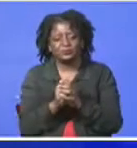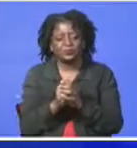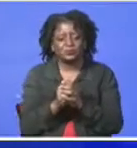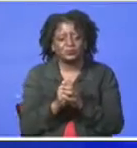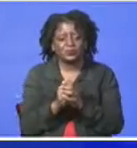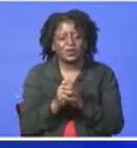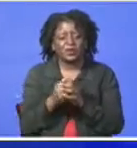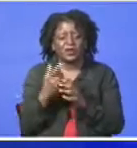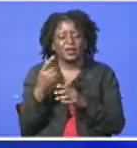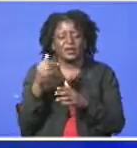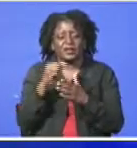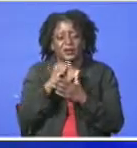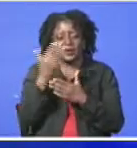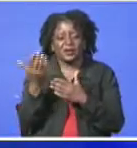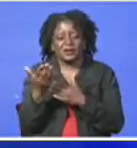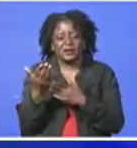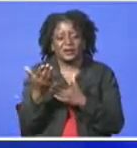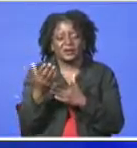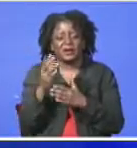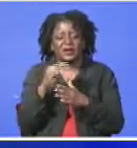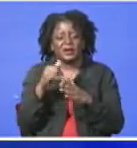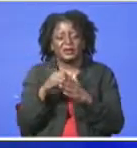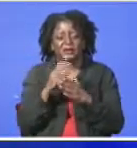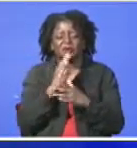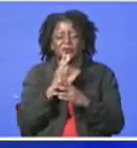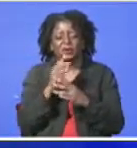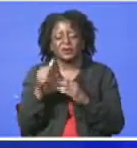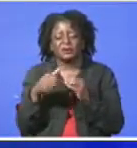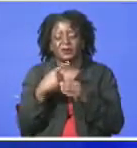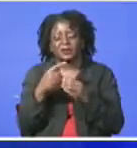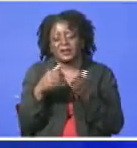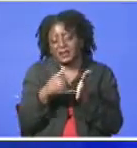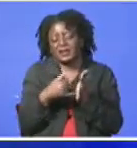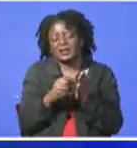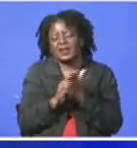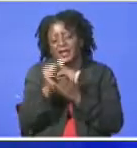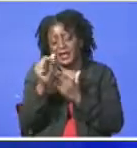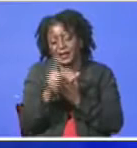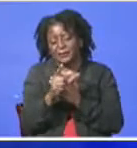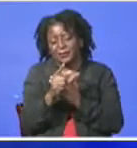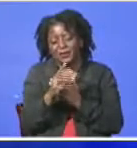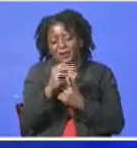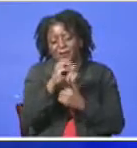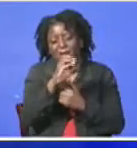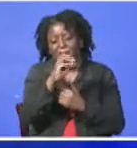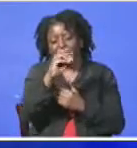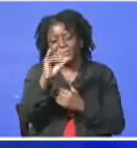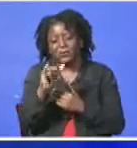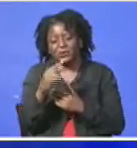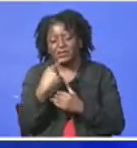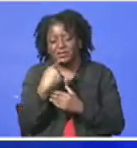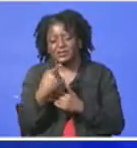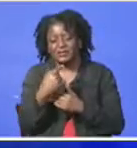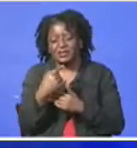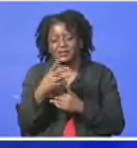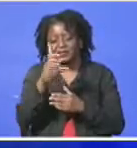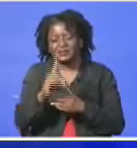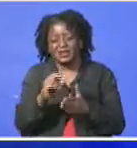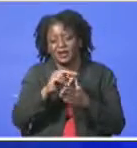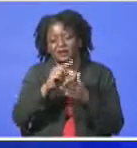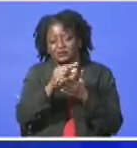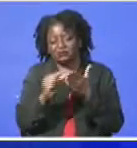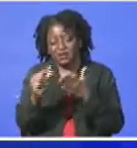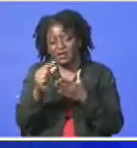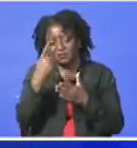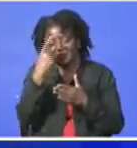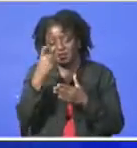was reviewed for downgrade due to the COVID-19 pandemic. Moody's indicates that its downgrade is a direct result of the COVID-19